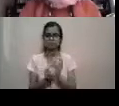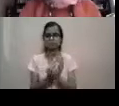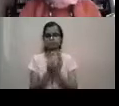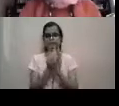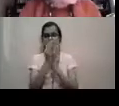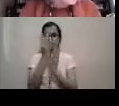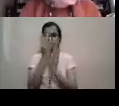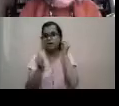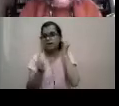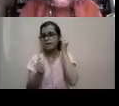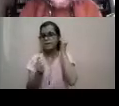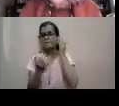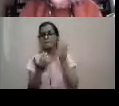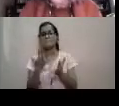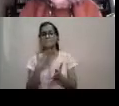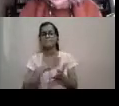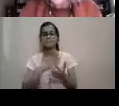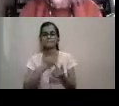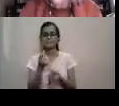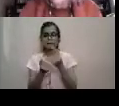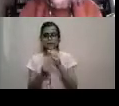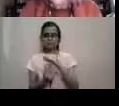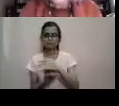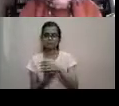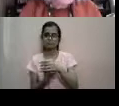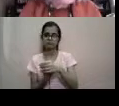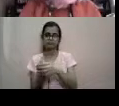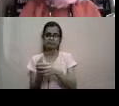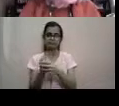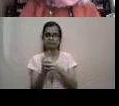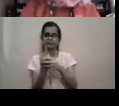up. Have I cared for the plant?